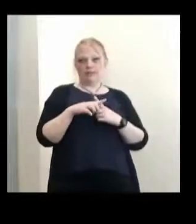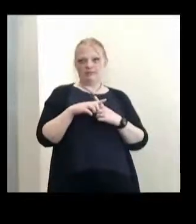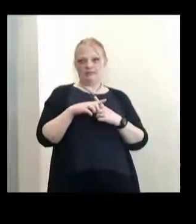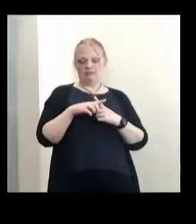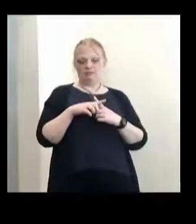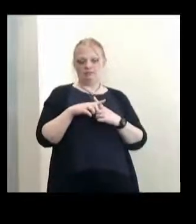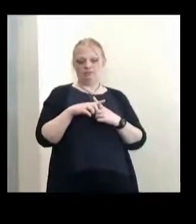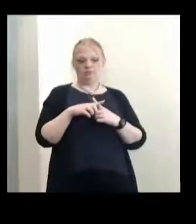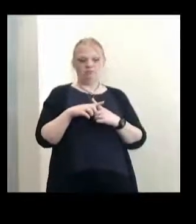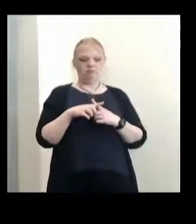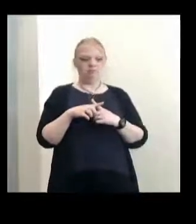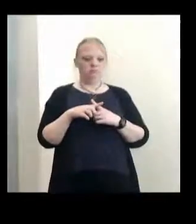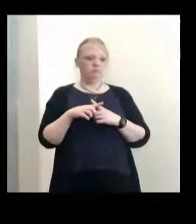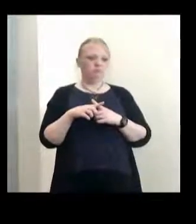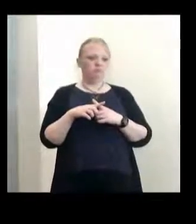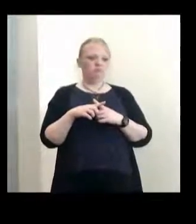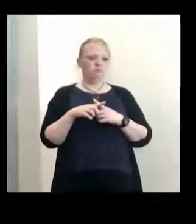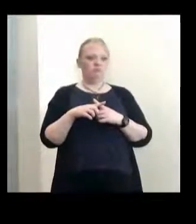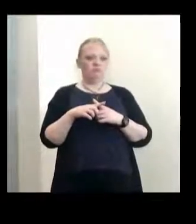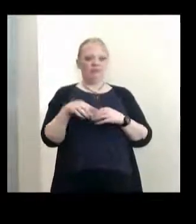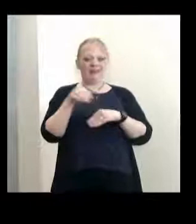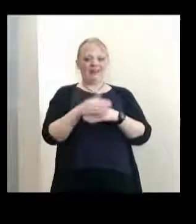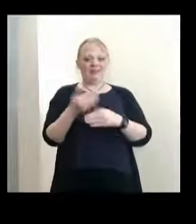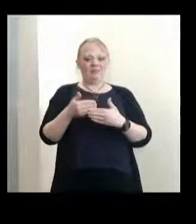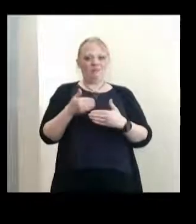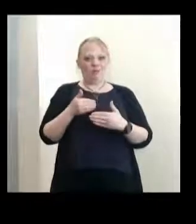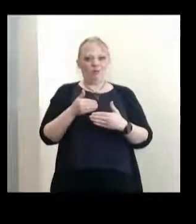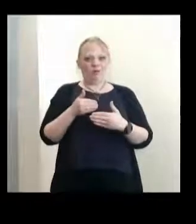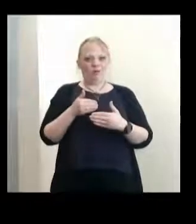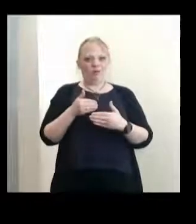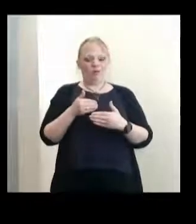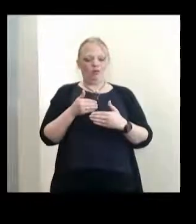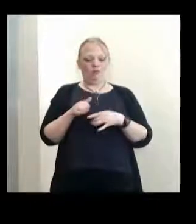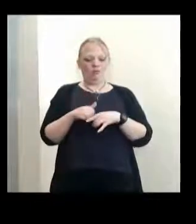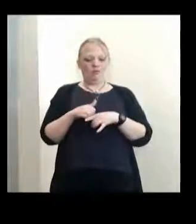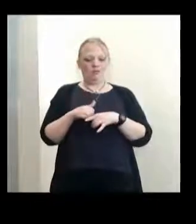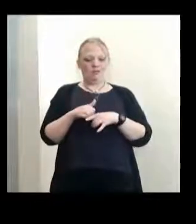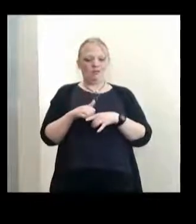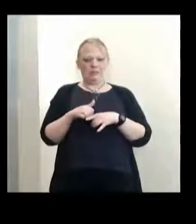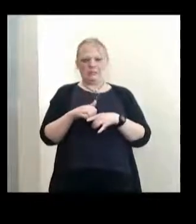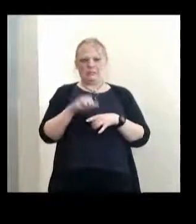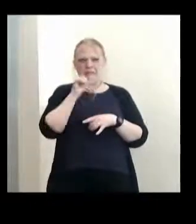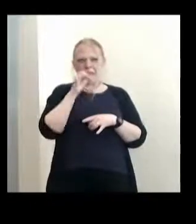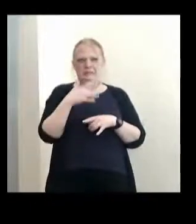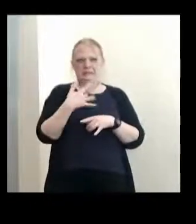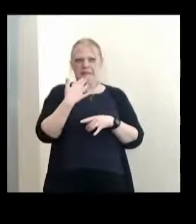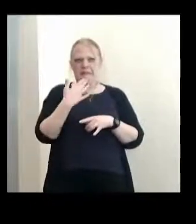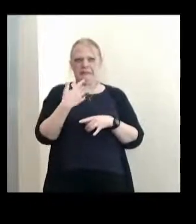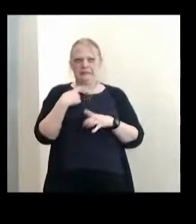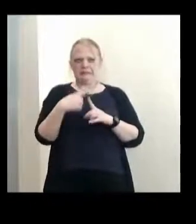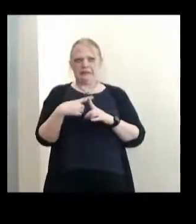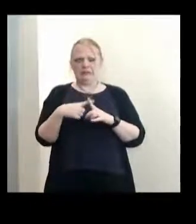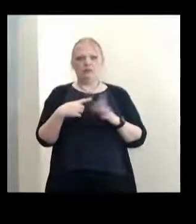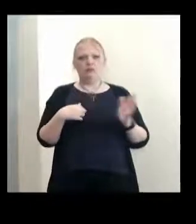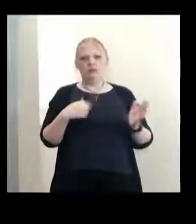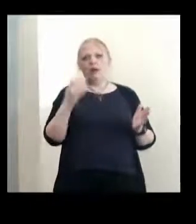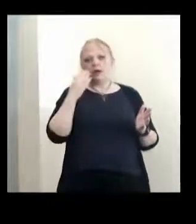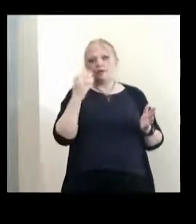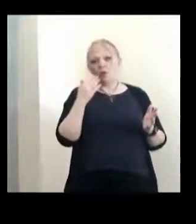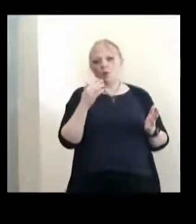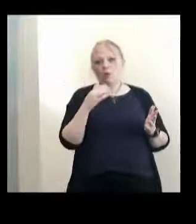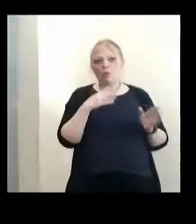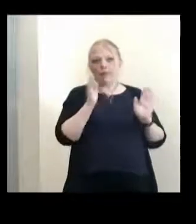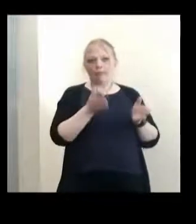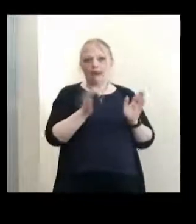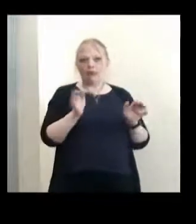let's say they were at a practice the night before, and they were not feeling well, and they get tested positive. I know how it is from coaching hockey in a locker room. That one player